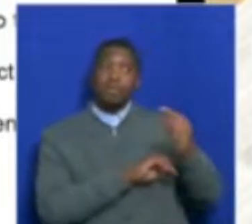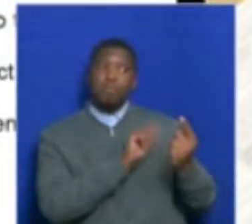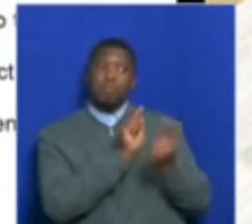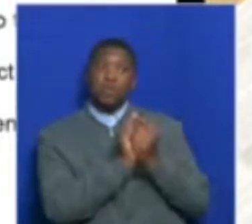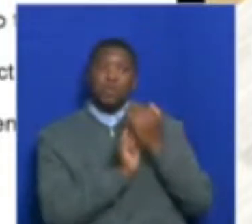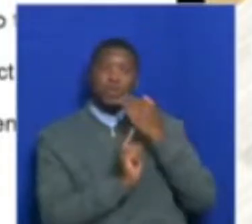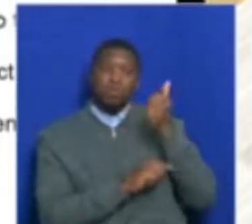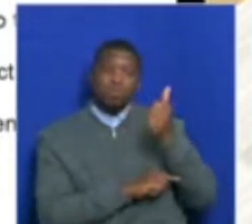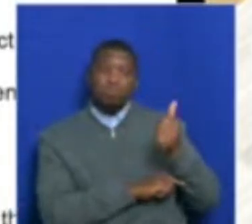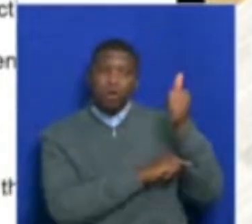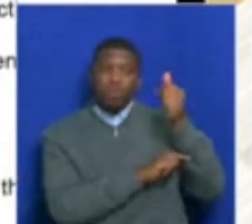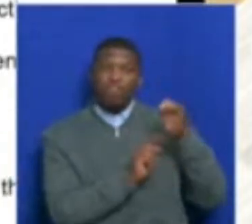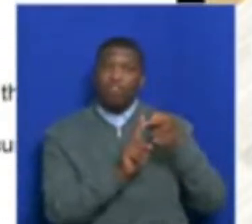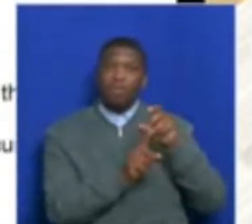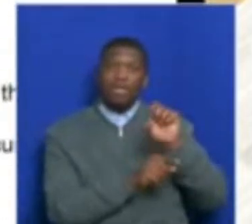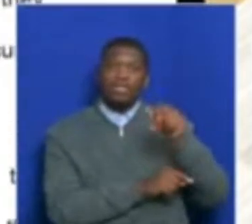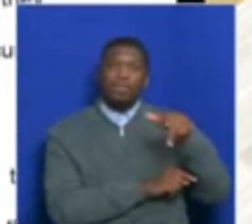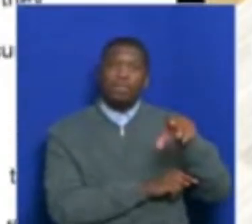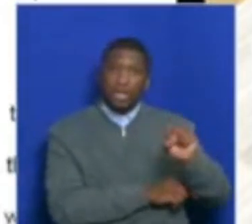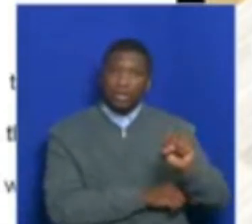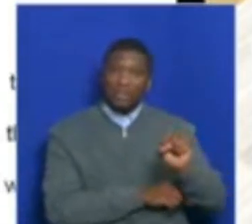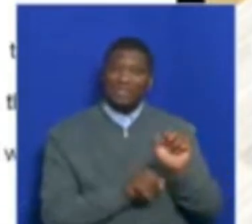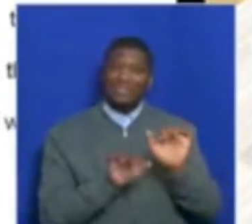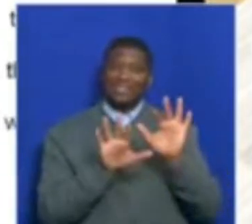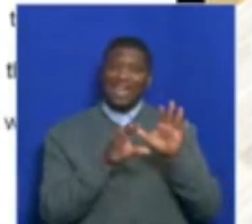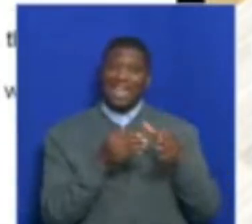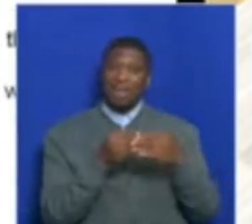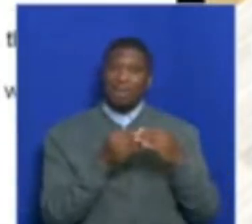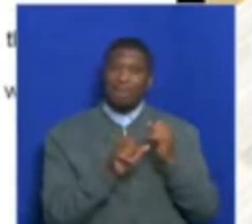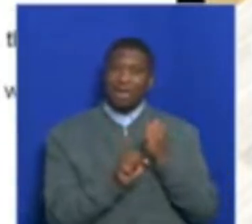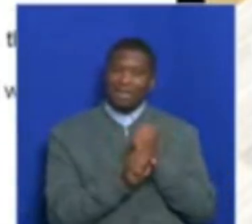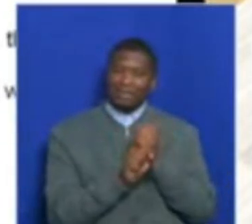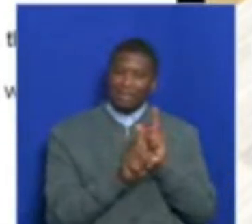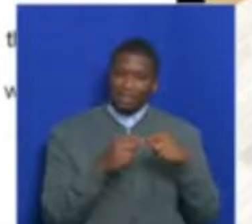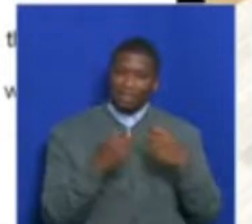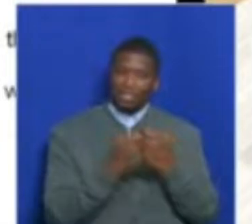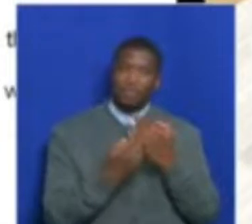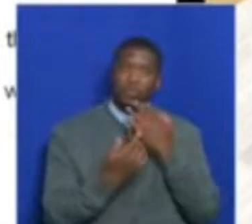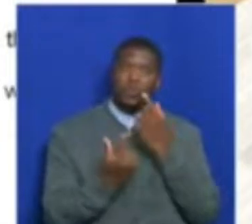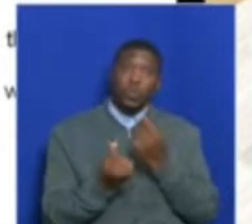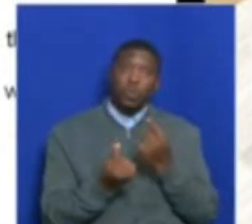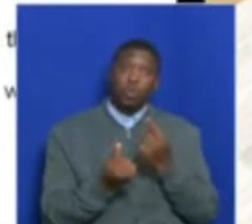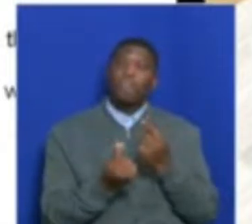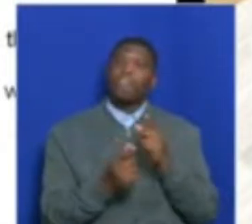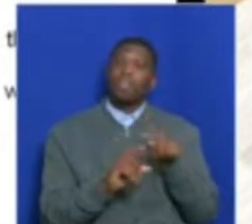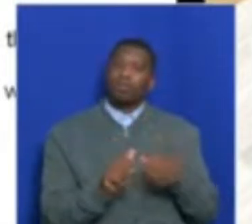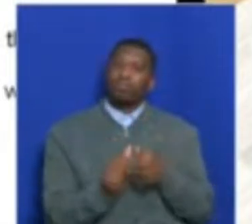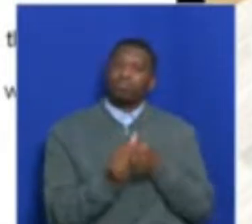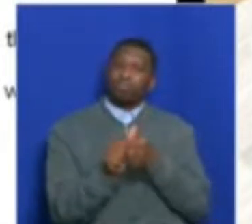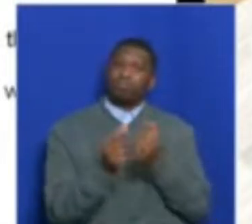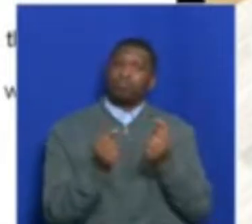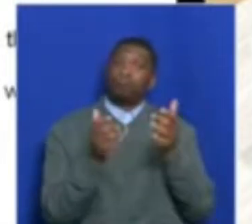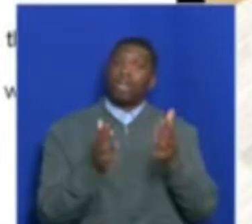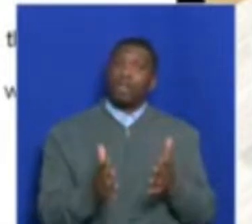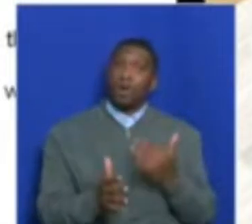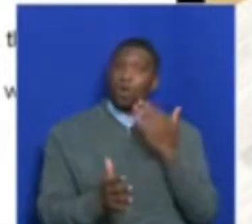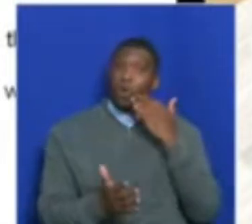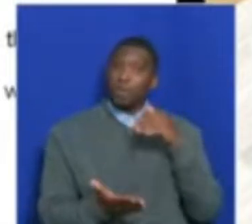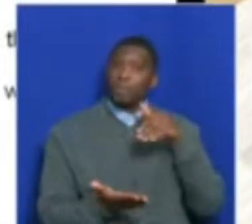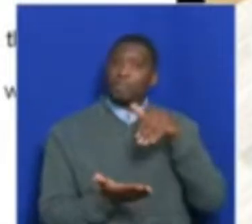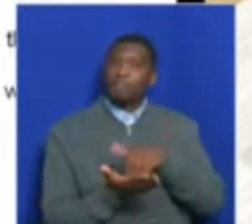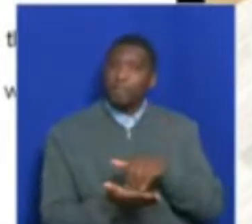The 10 members from the task team followed the driver. However, when they reached the Pavilion shopping center, they were greeted by the